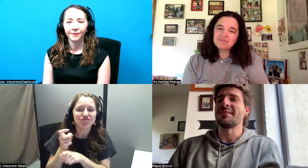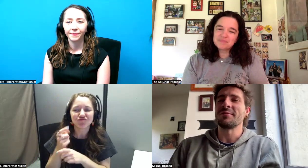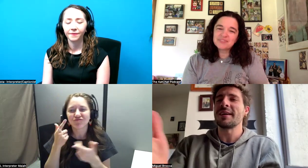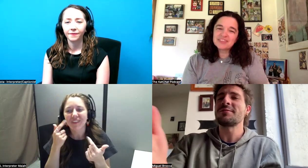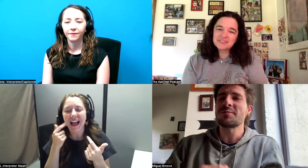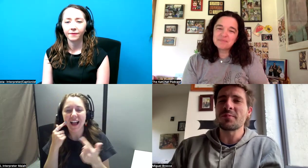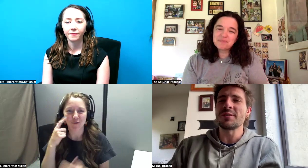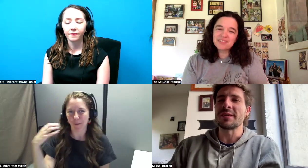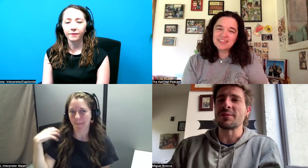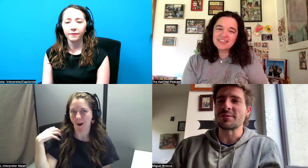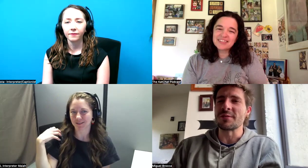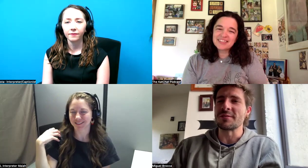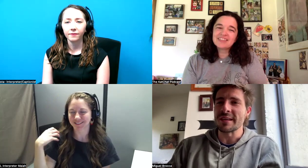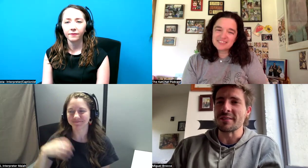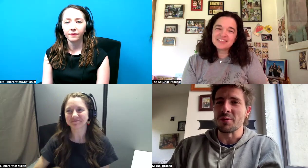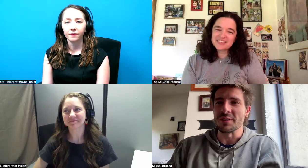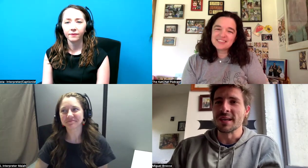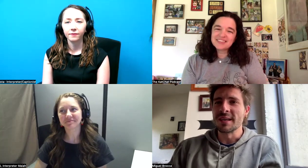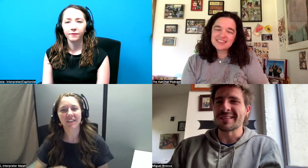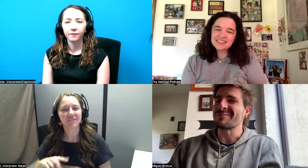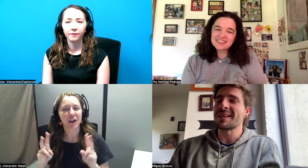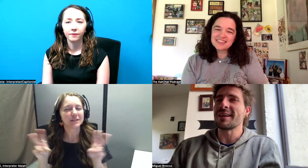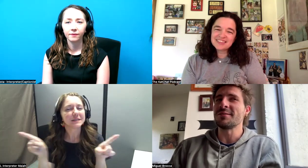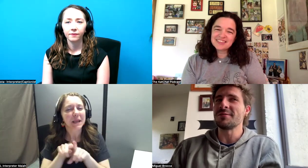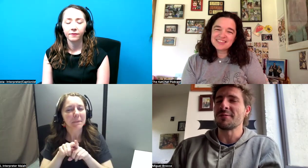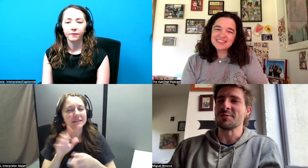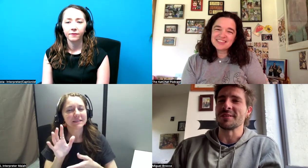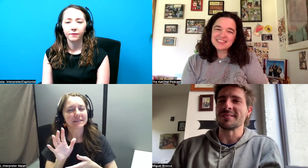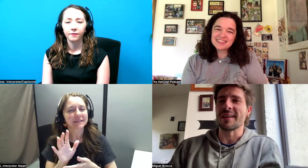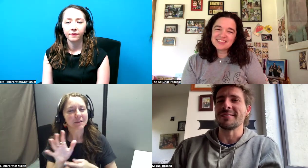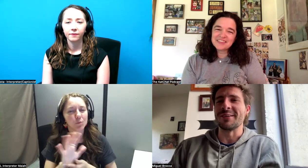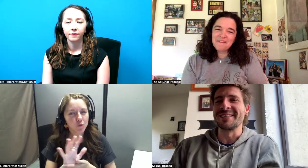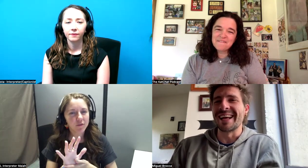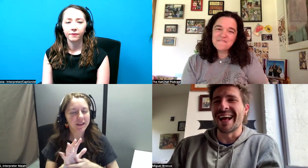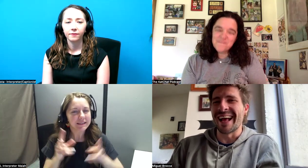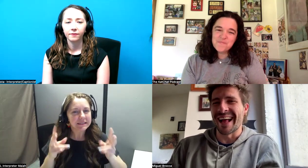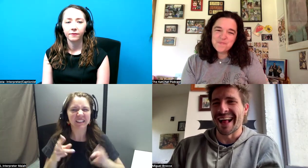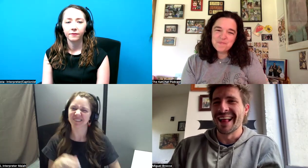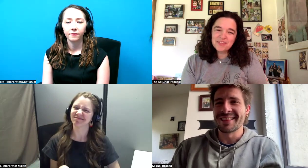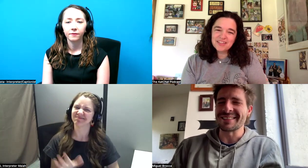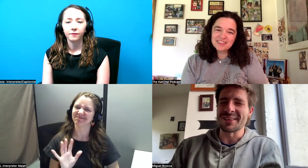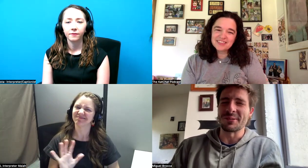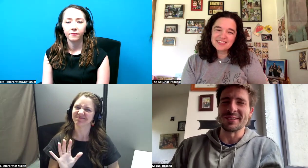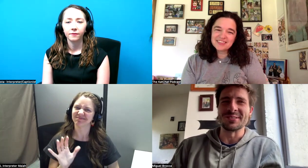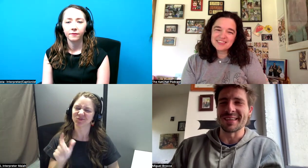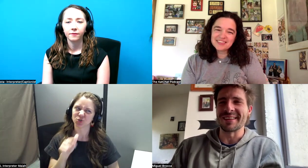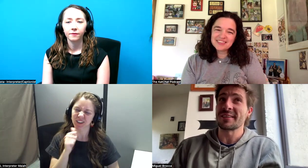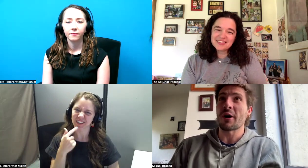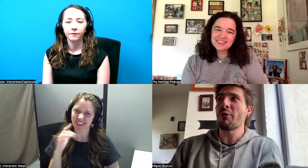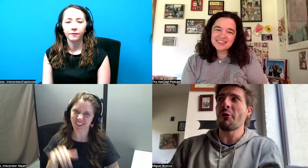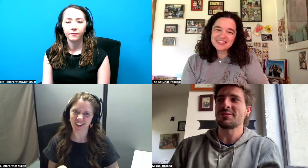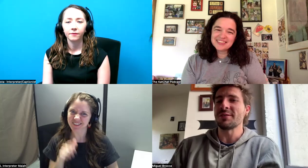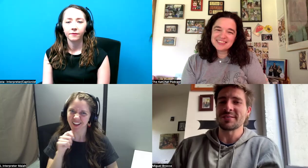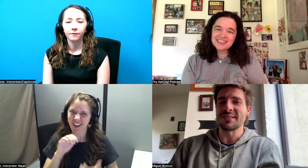no, it was very similar to the scene in the movie. It's like, yeah, you don't usually say that, you know. That's not the way you should say that.